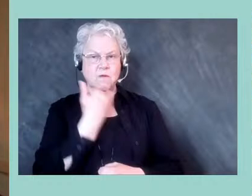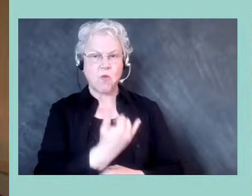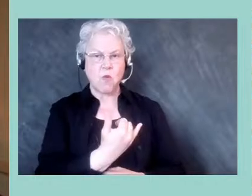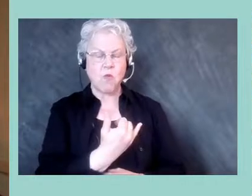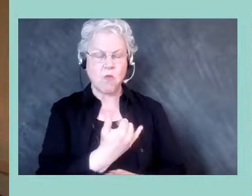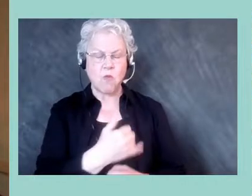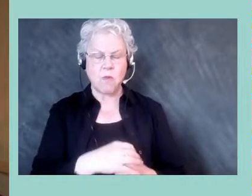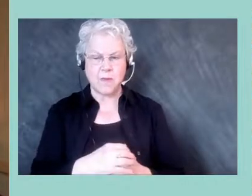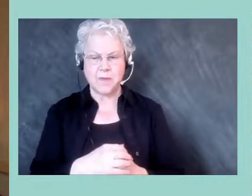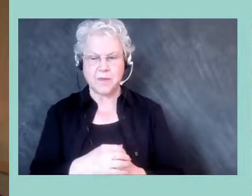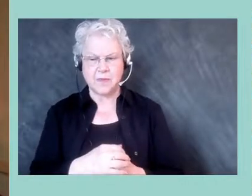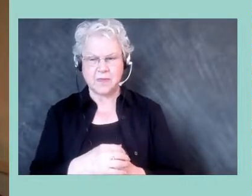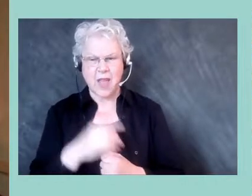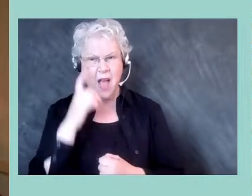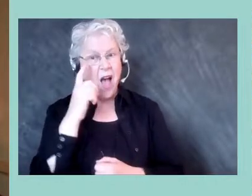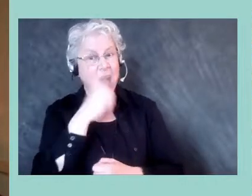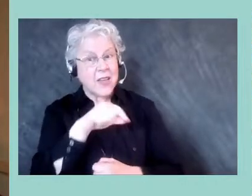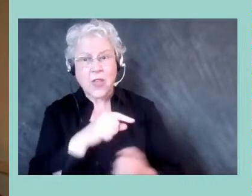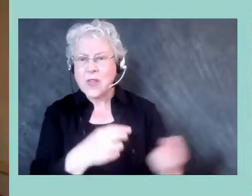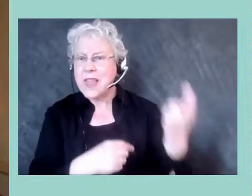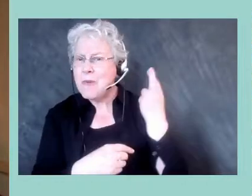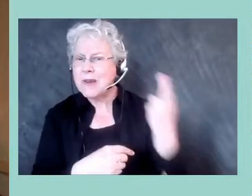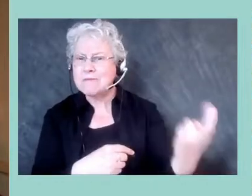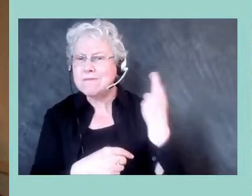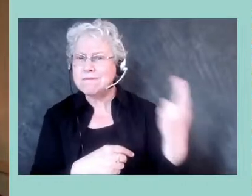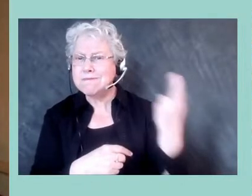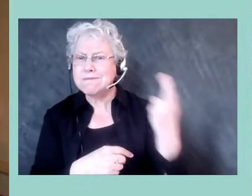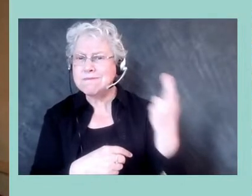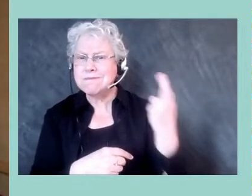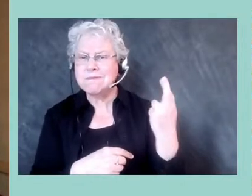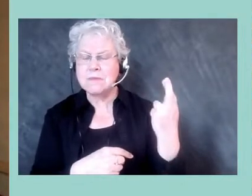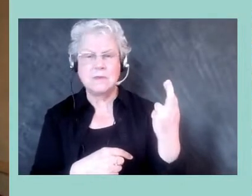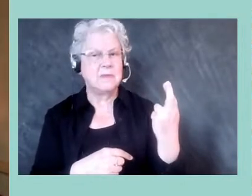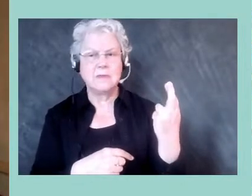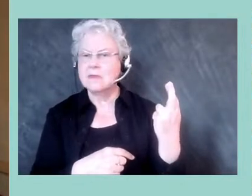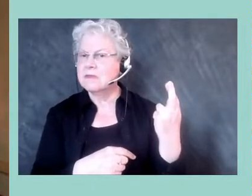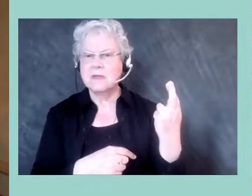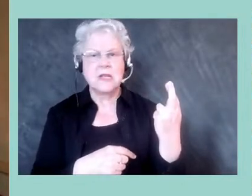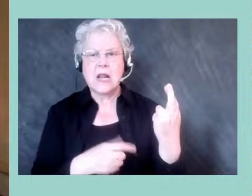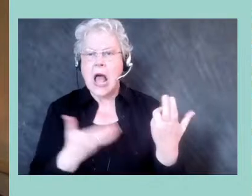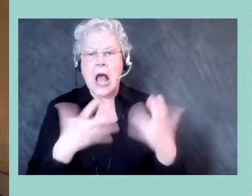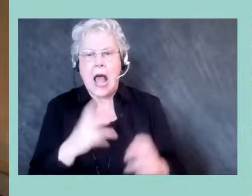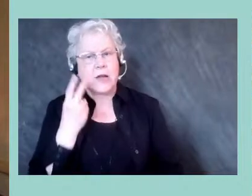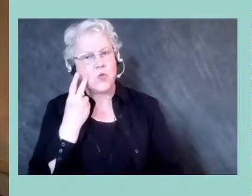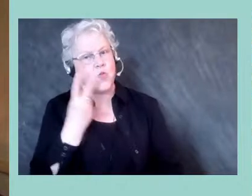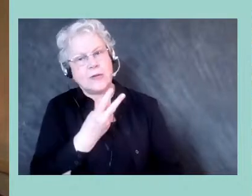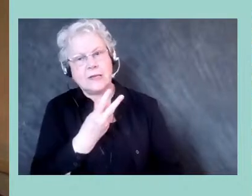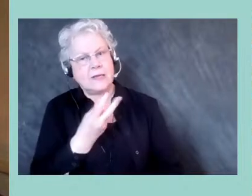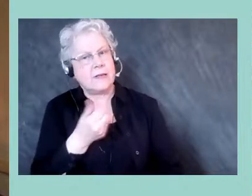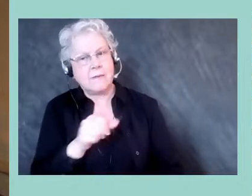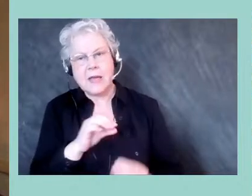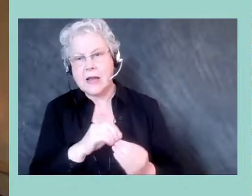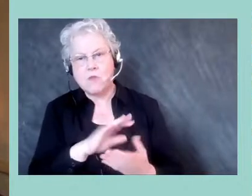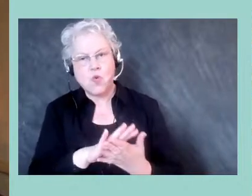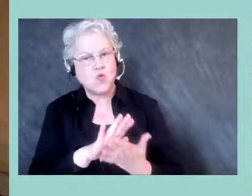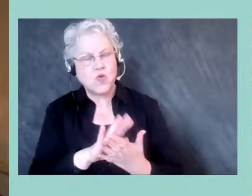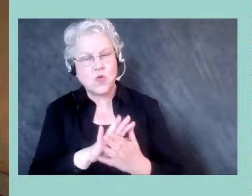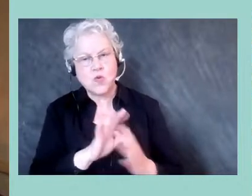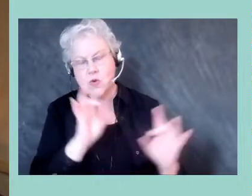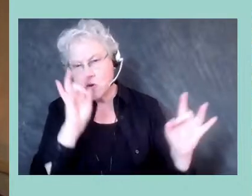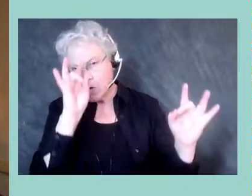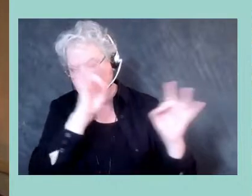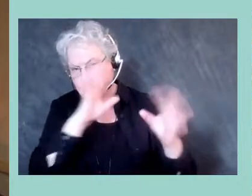phone. I went from thinking they were my best friends to dreading seeing them